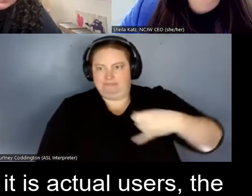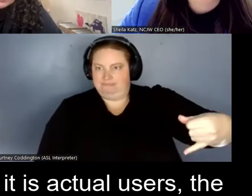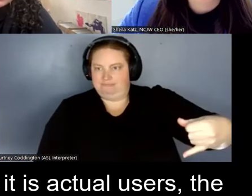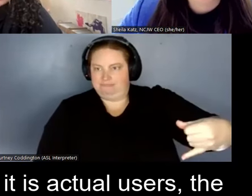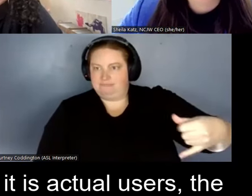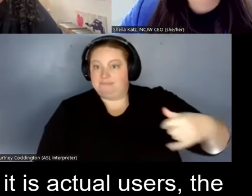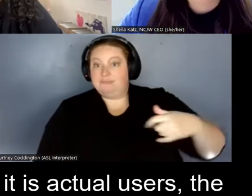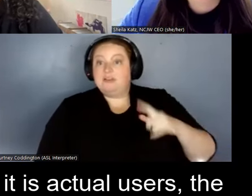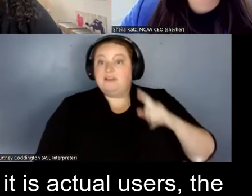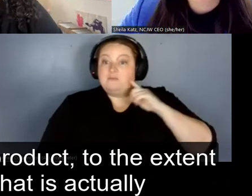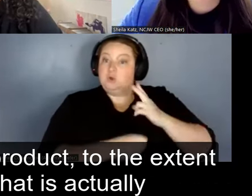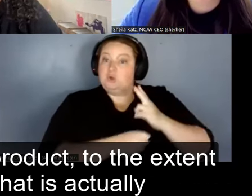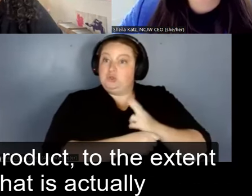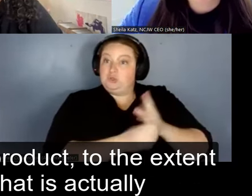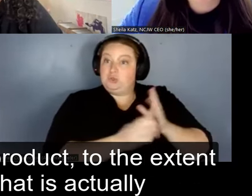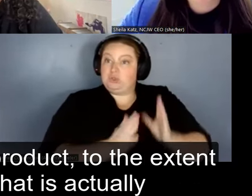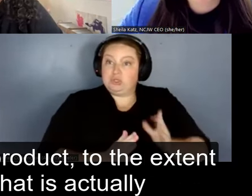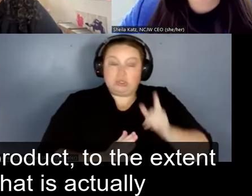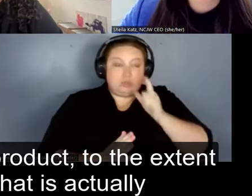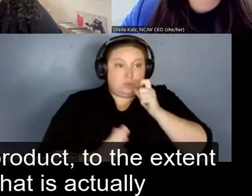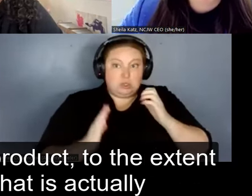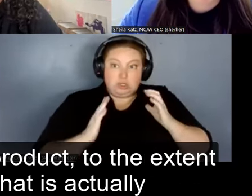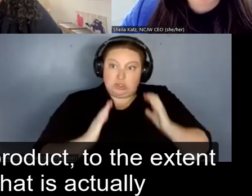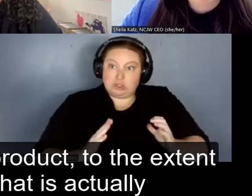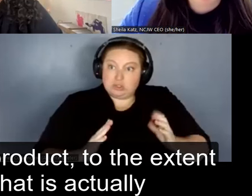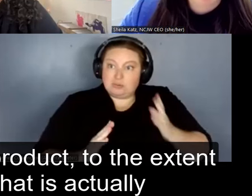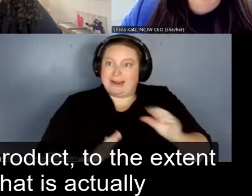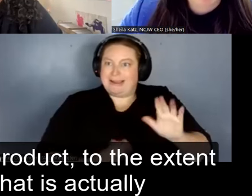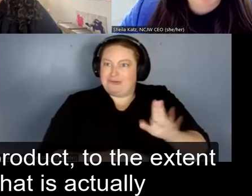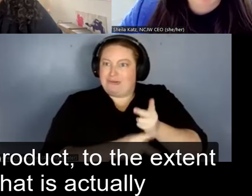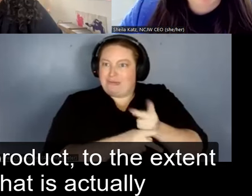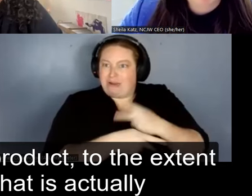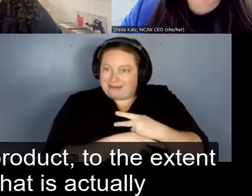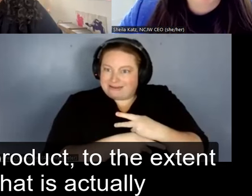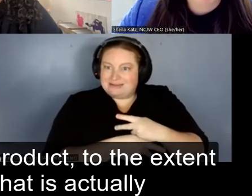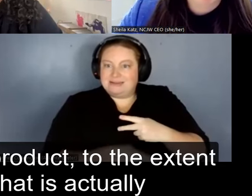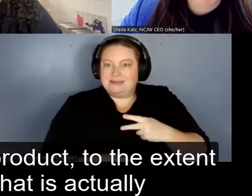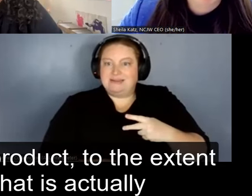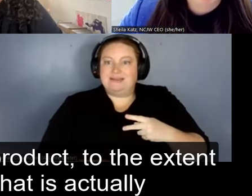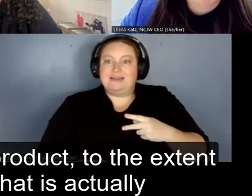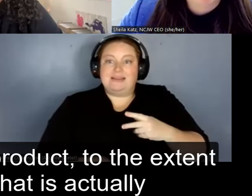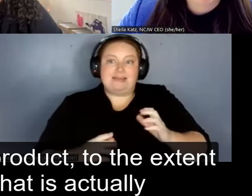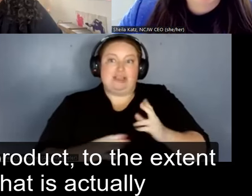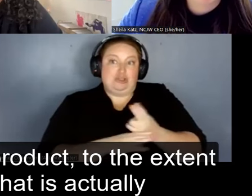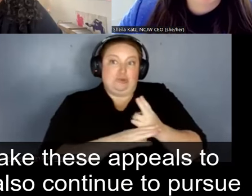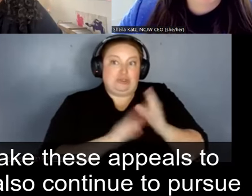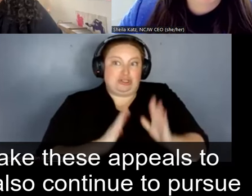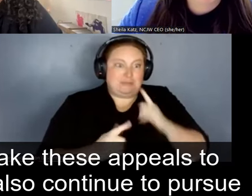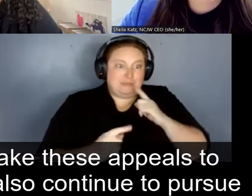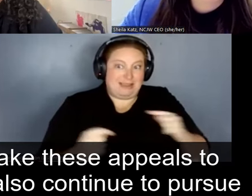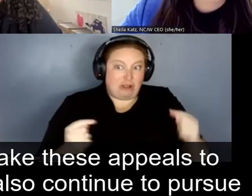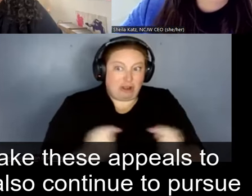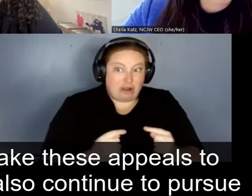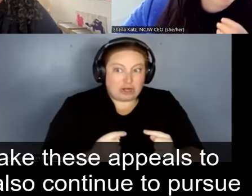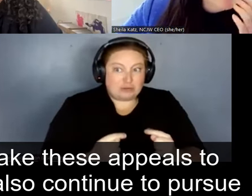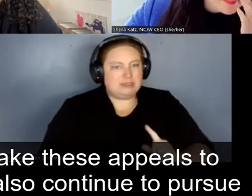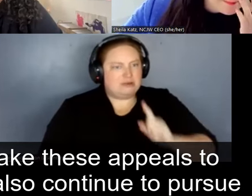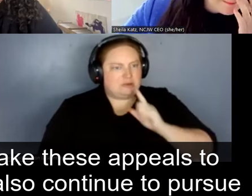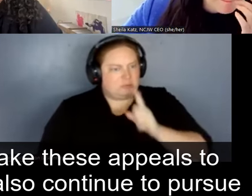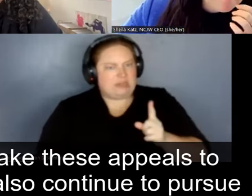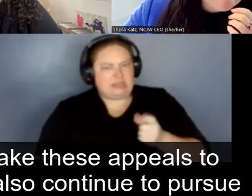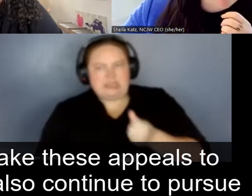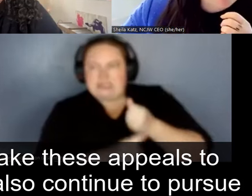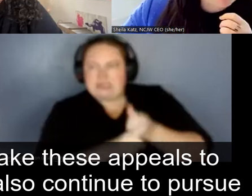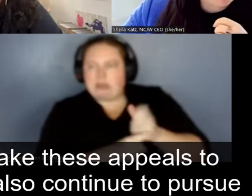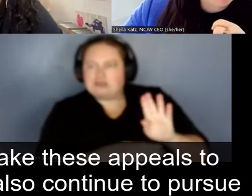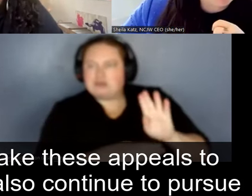people who are your consumer base and essentially your product, to the extent we're being harmed, that is actually undermining your business. And so